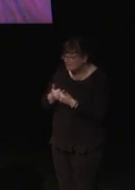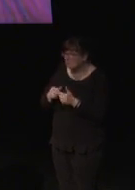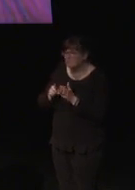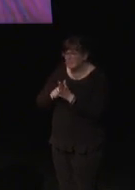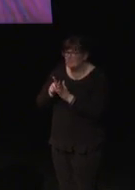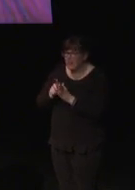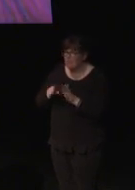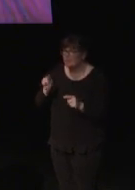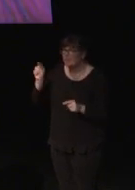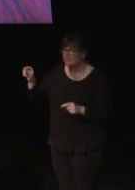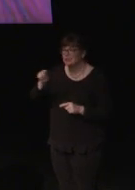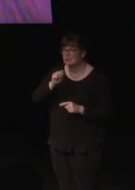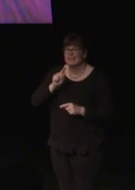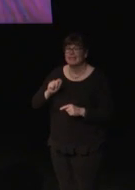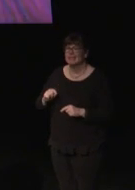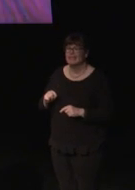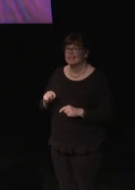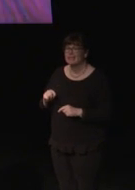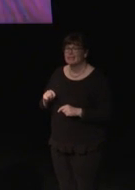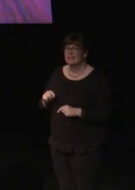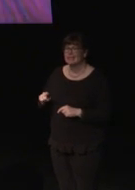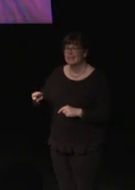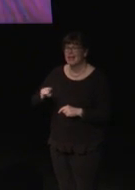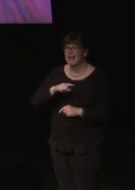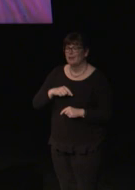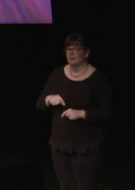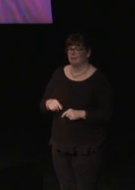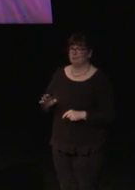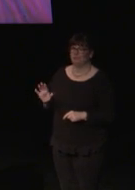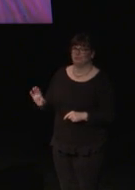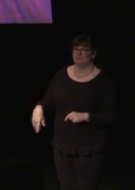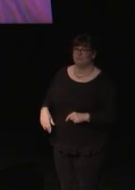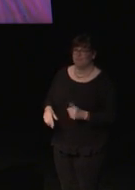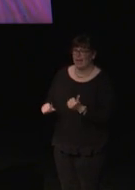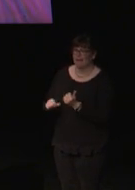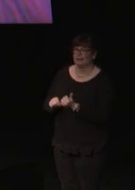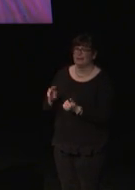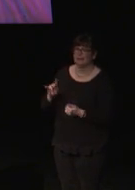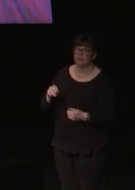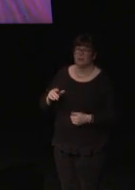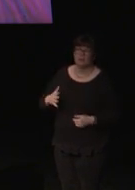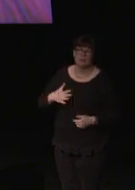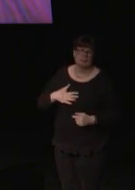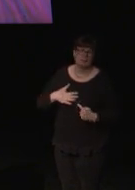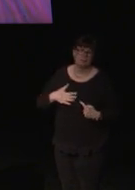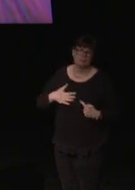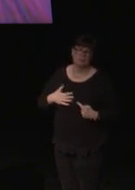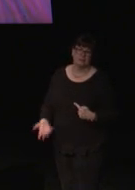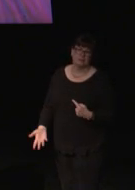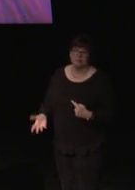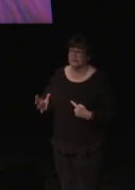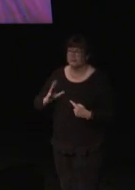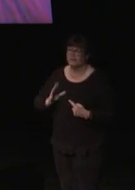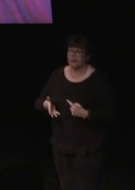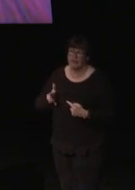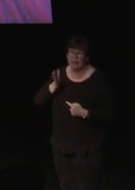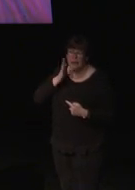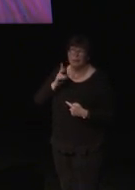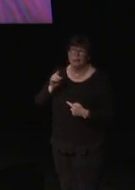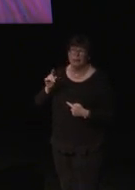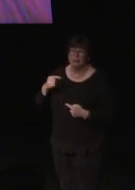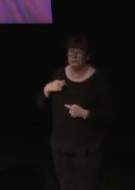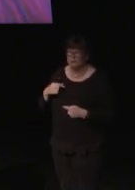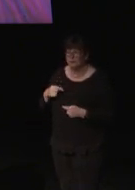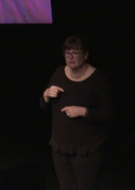you know, they weren't really, they didn't really believe in assist modes, but they really knew that they had to do it. You know, they felt like it was